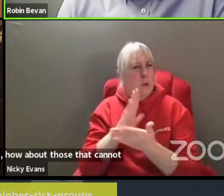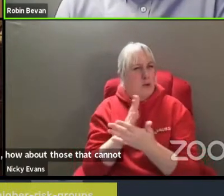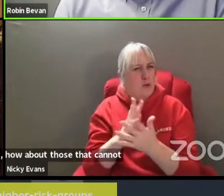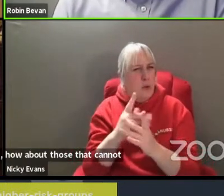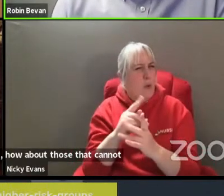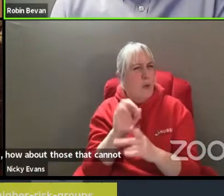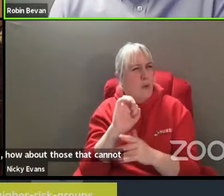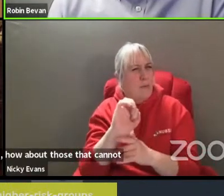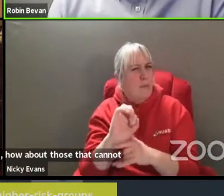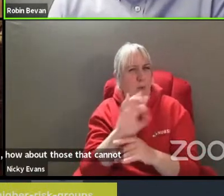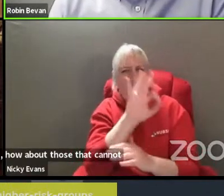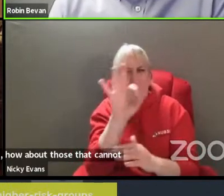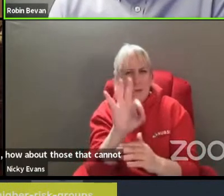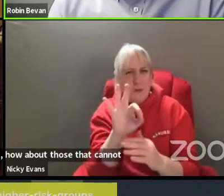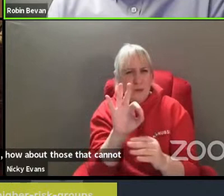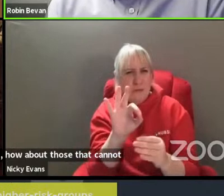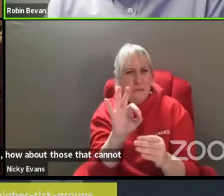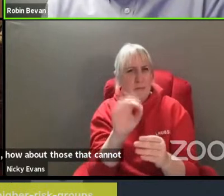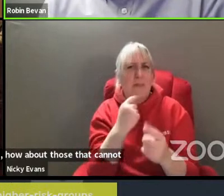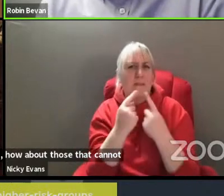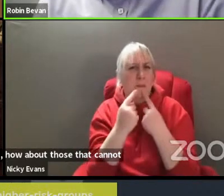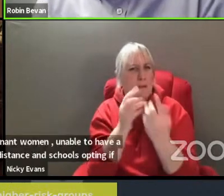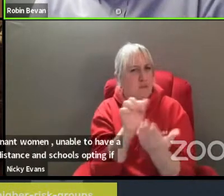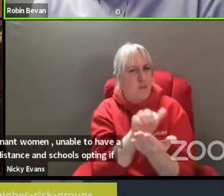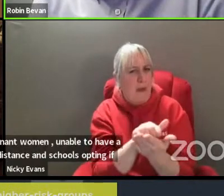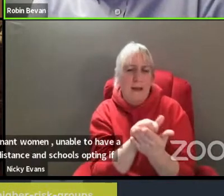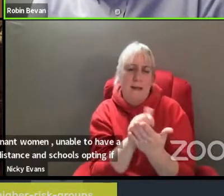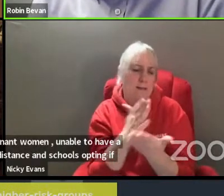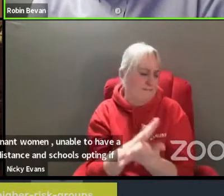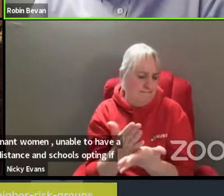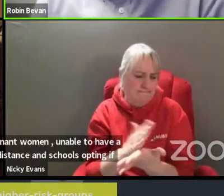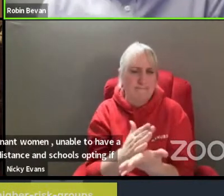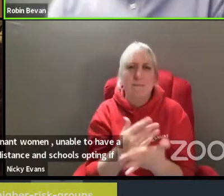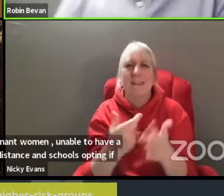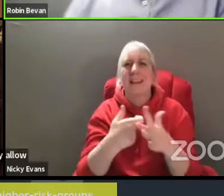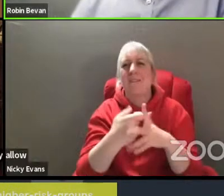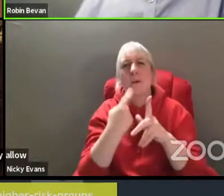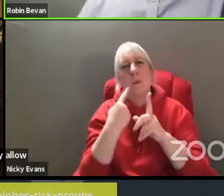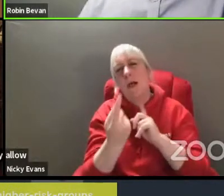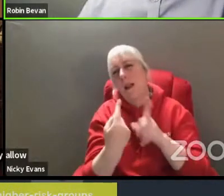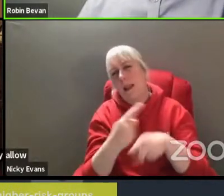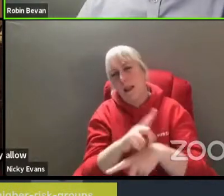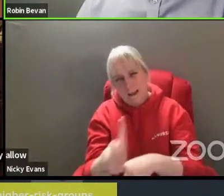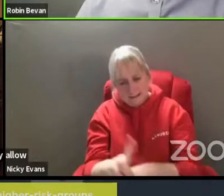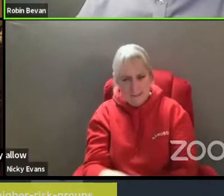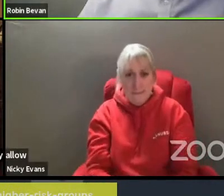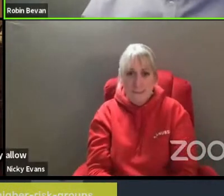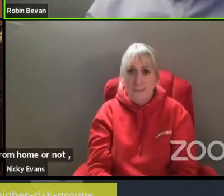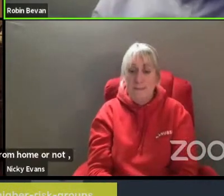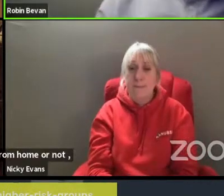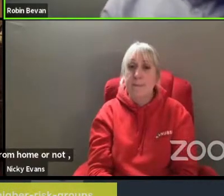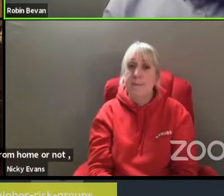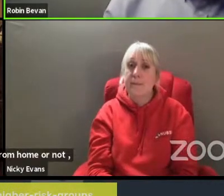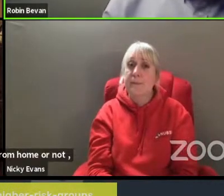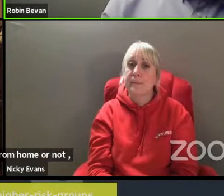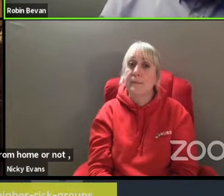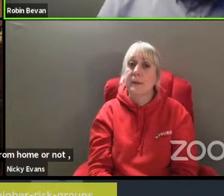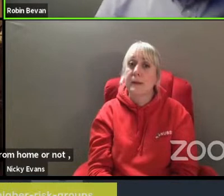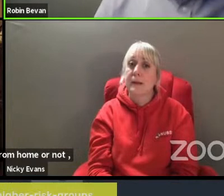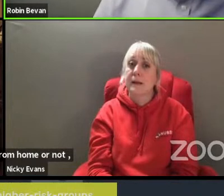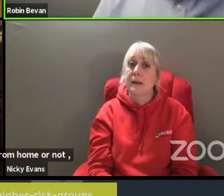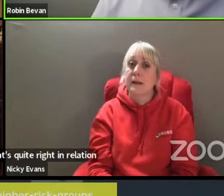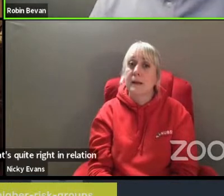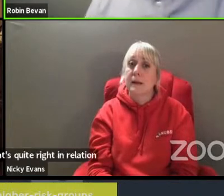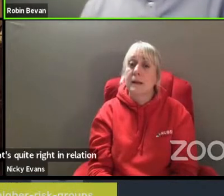moment. I've got a question, and the lady or gentleman who's posed it hasn't left their full name. All I know is it's